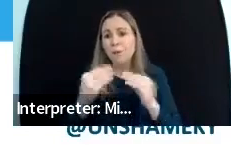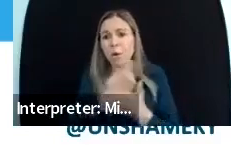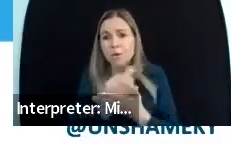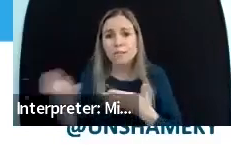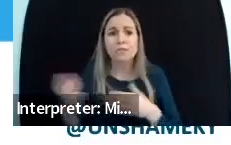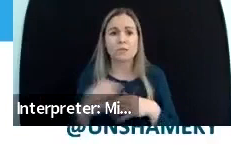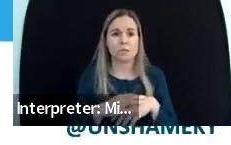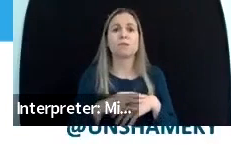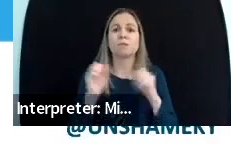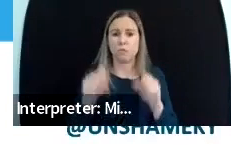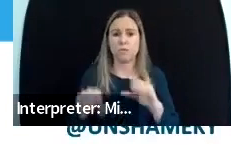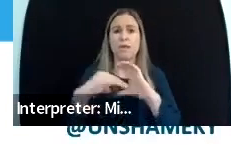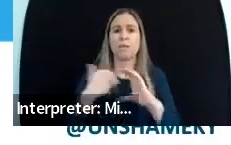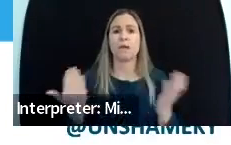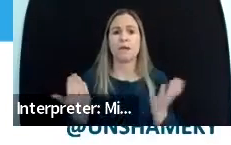email